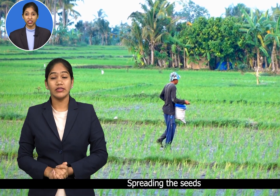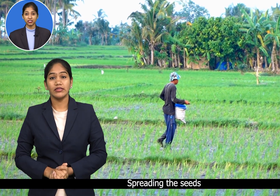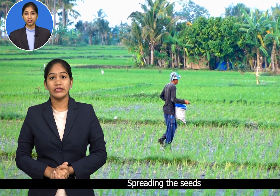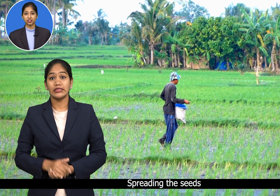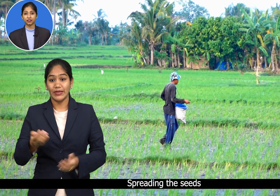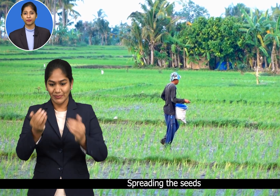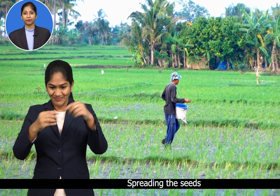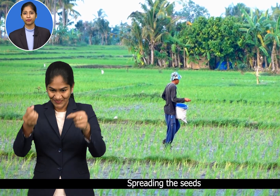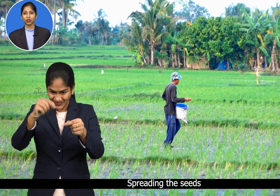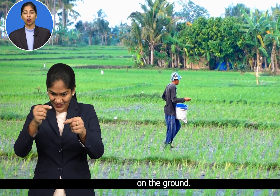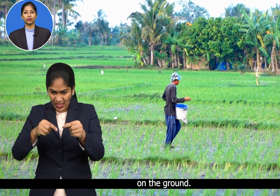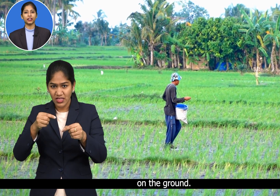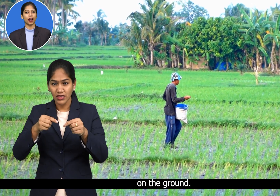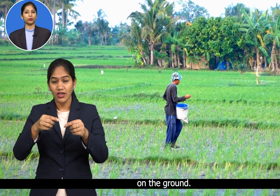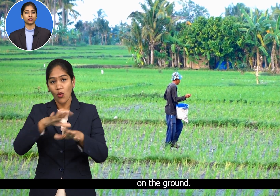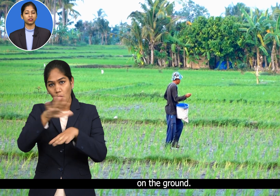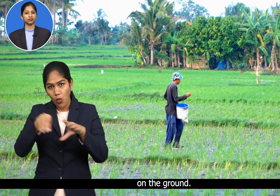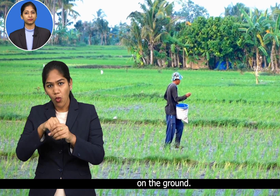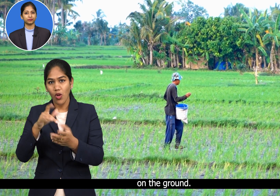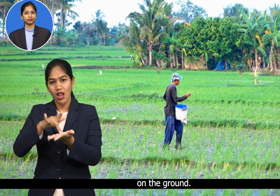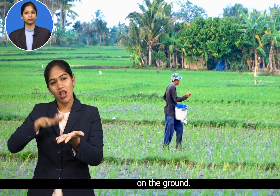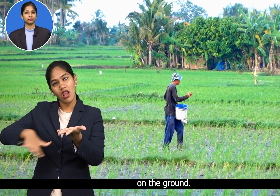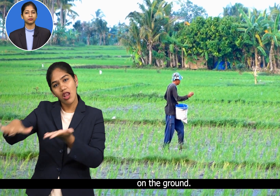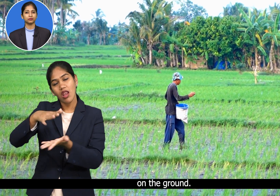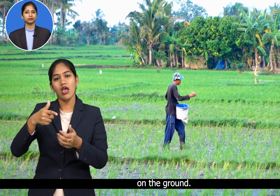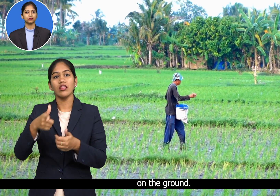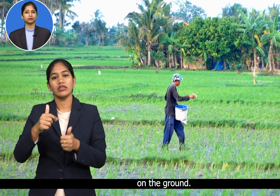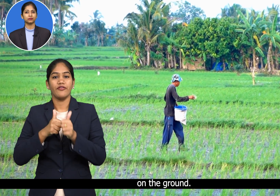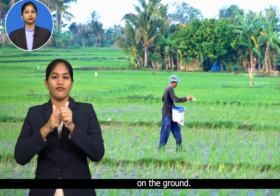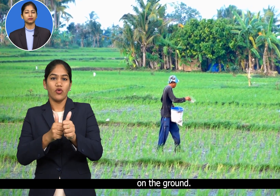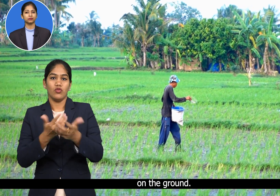spreading the seeds on the ground.